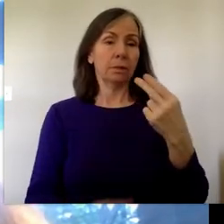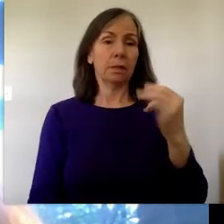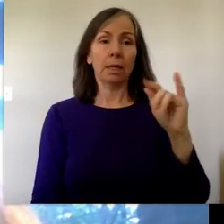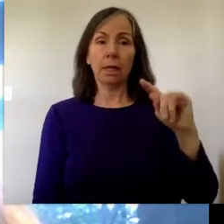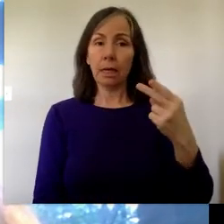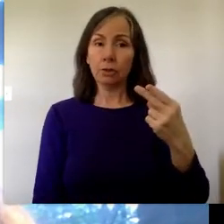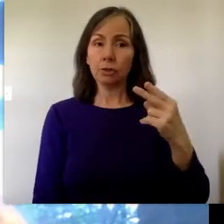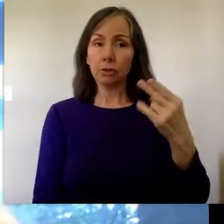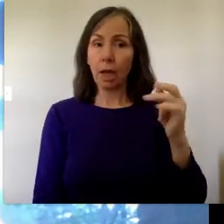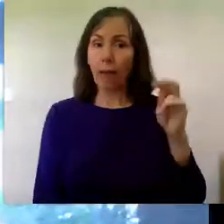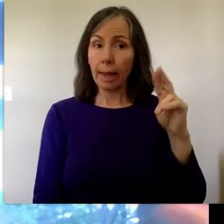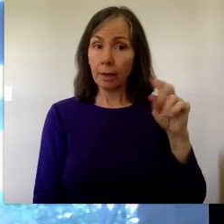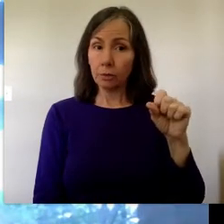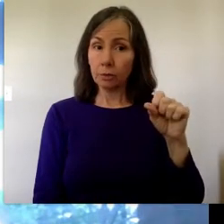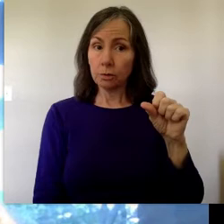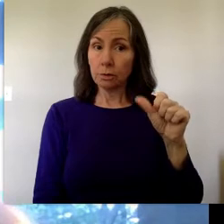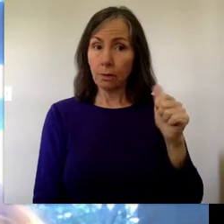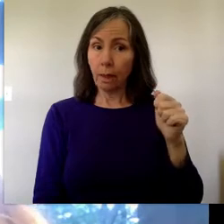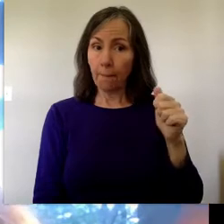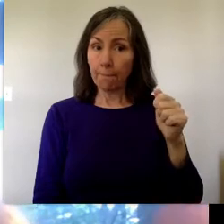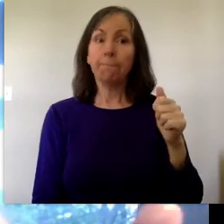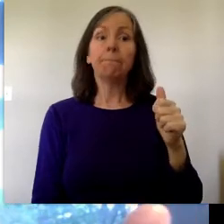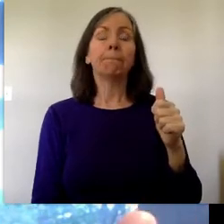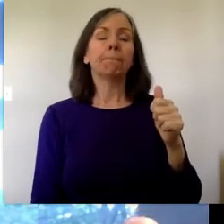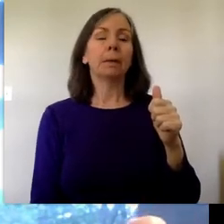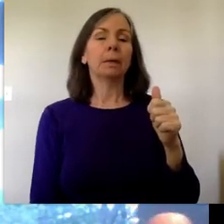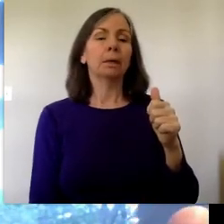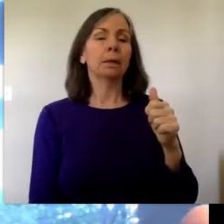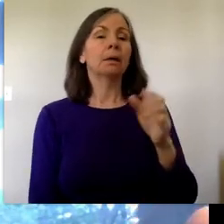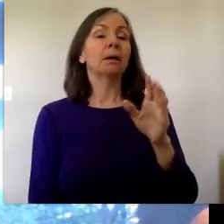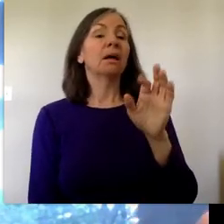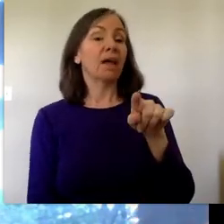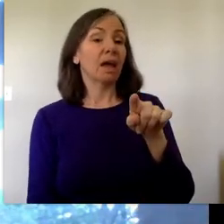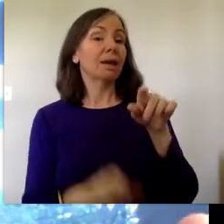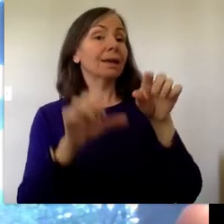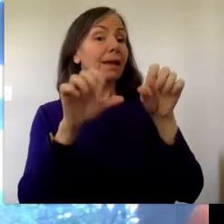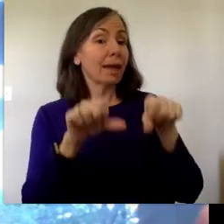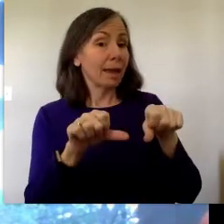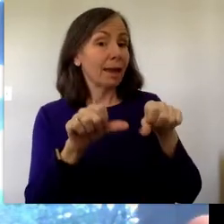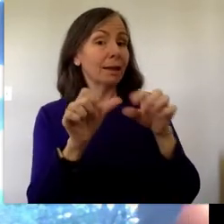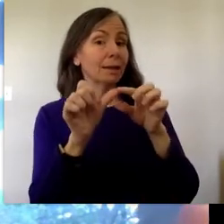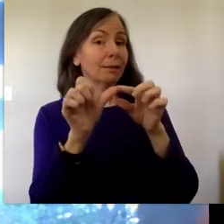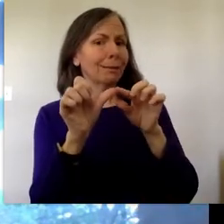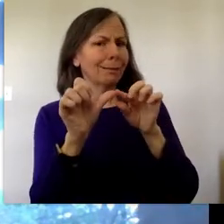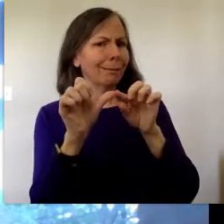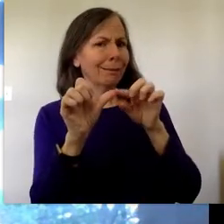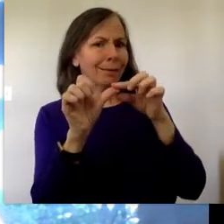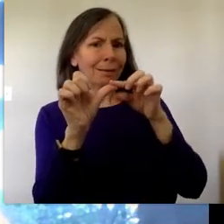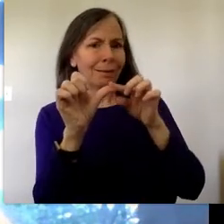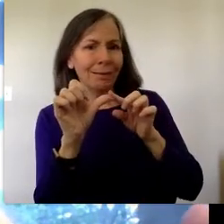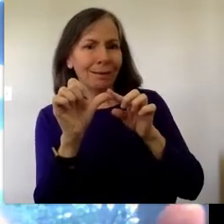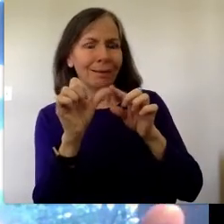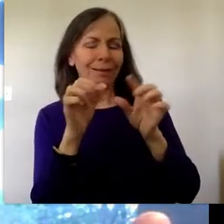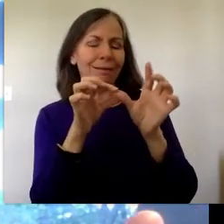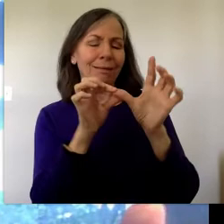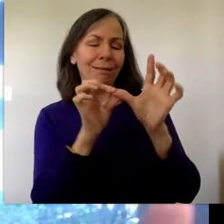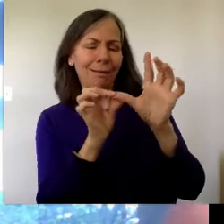be dominant. But I can make this thumb into hitchhikers, but it doesn't count because it's a double jointed